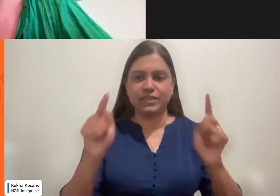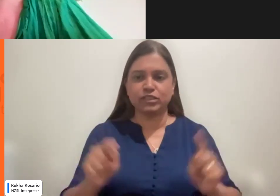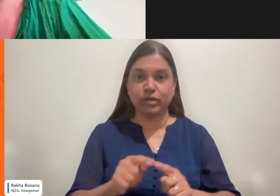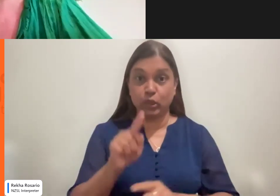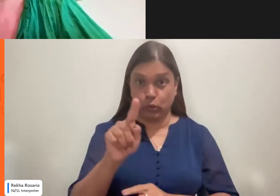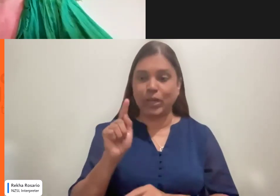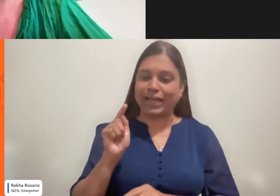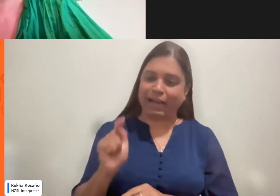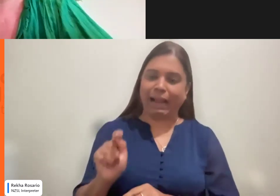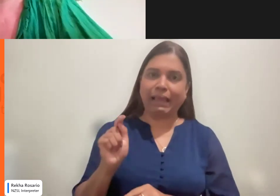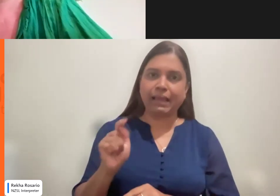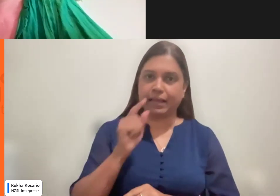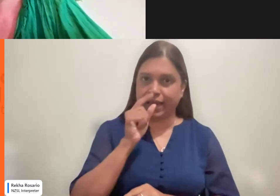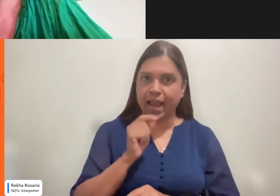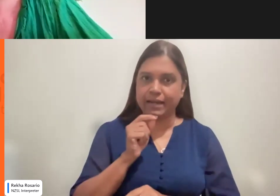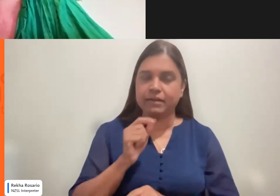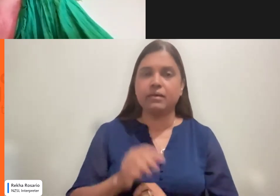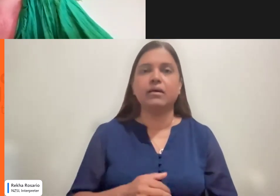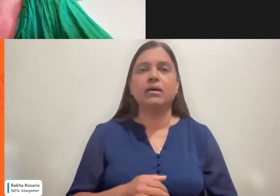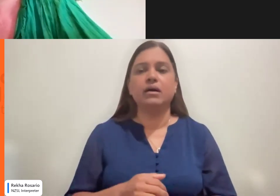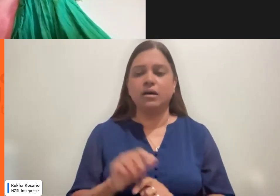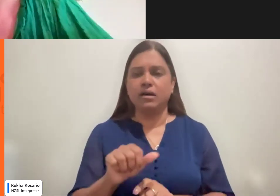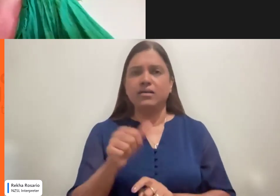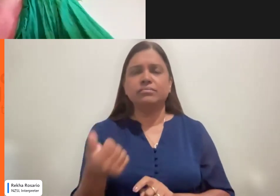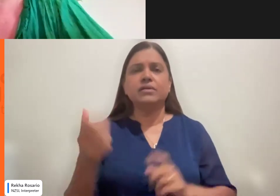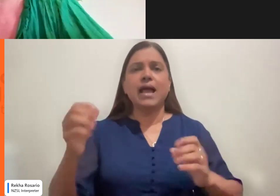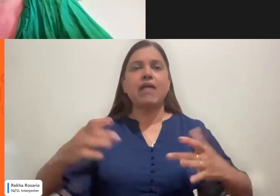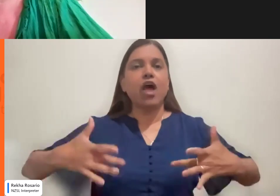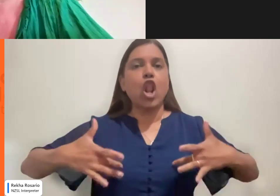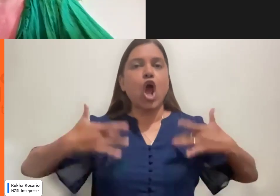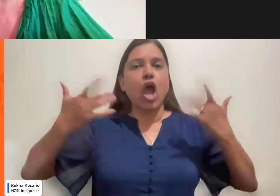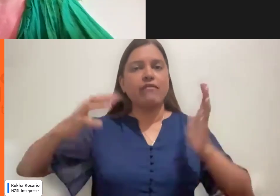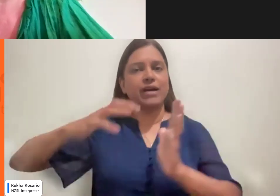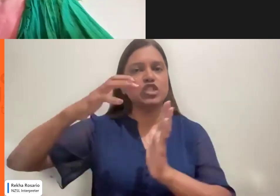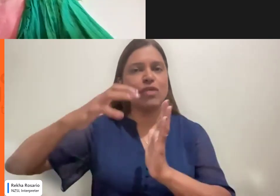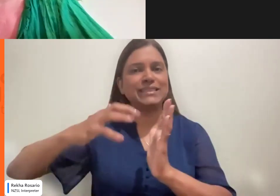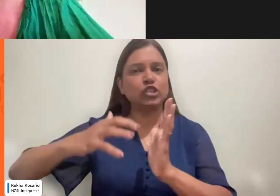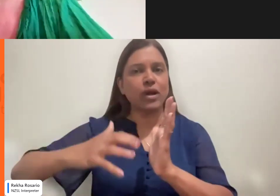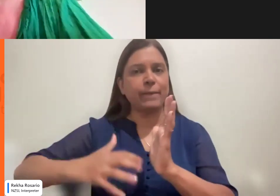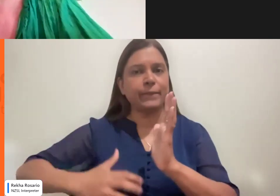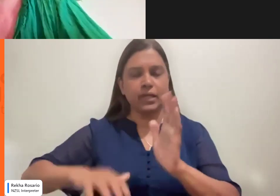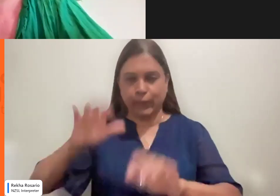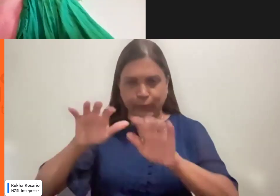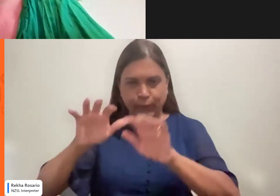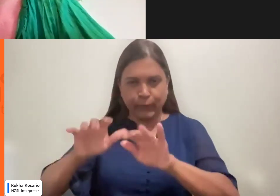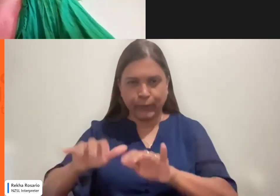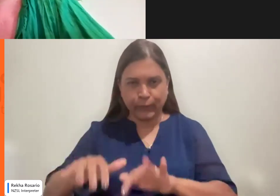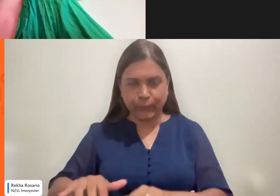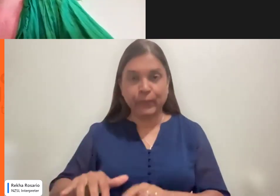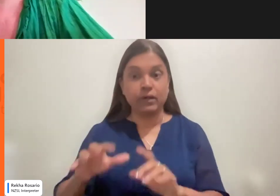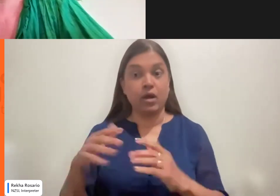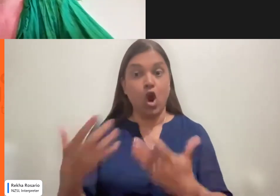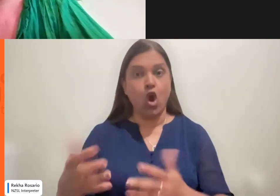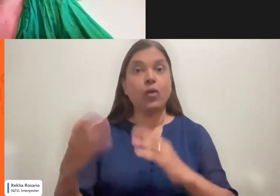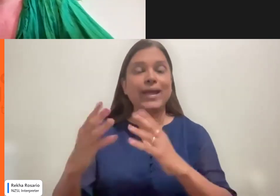option is using a live transcript link. This has now been placed in the chat.